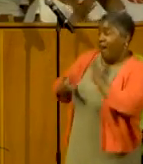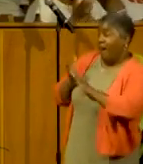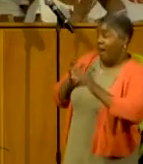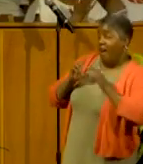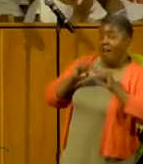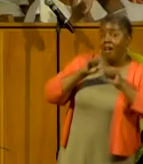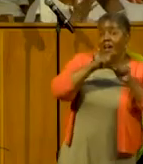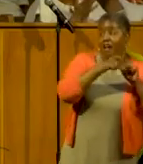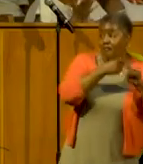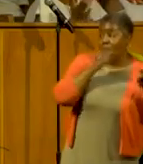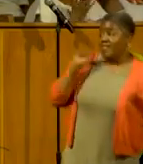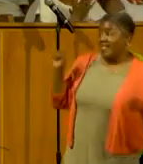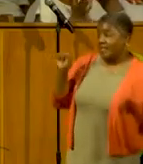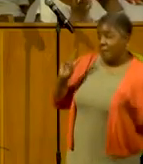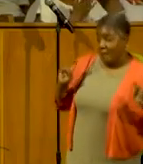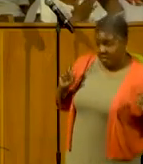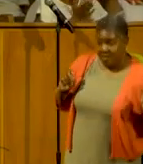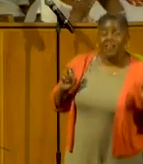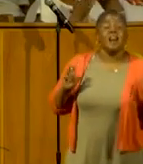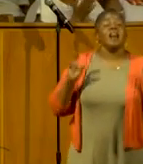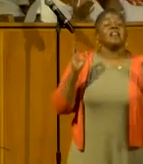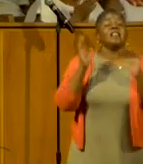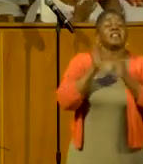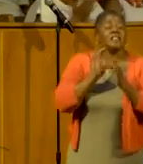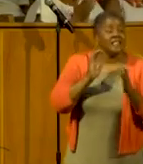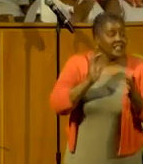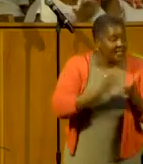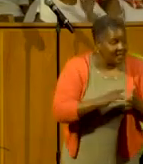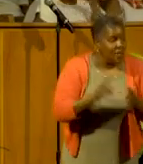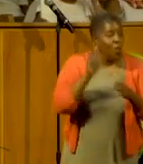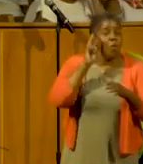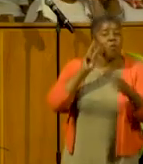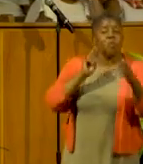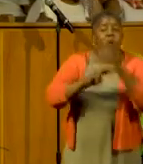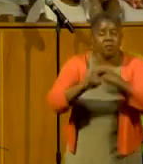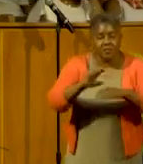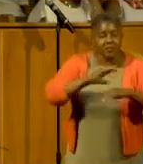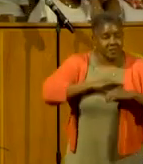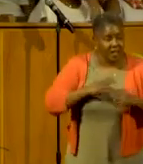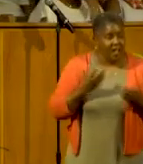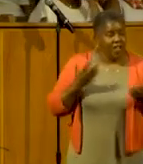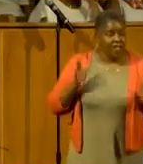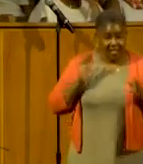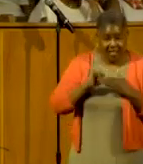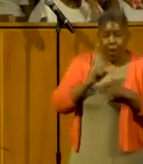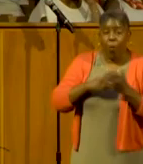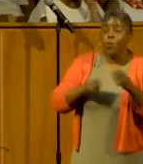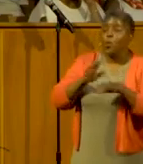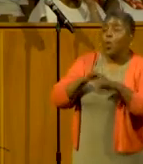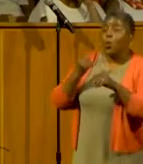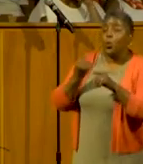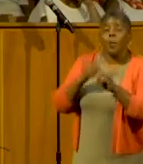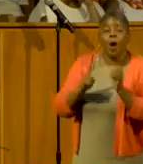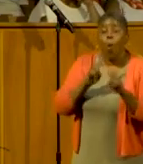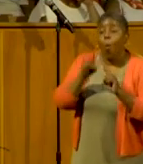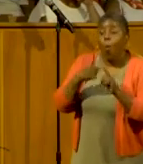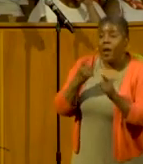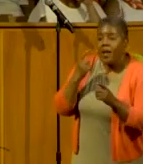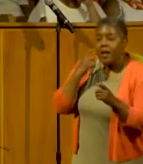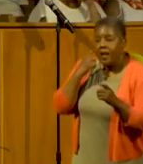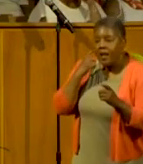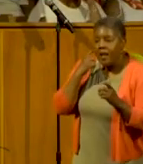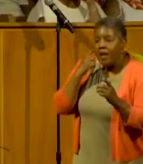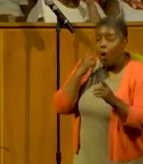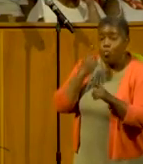from these people. Jesus is fulfilling a prophecy and is on earth doing exactly what he's called to do. But watch, when he's on the